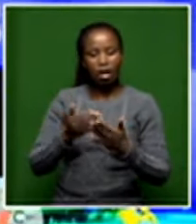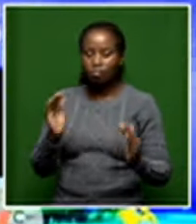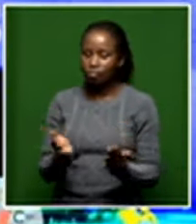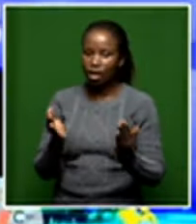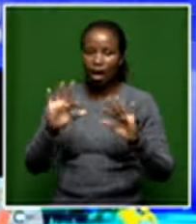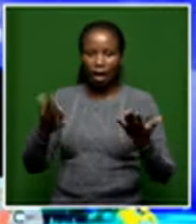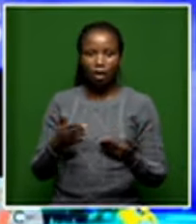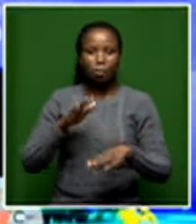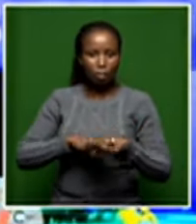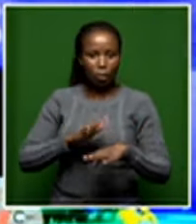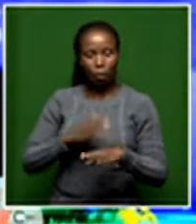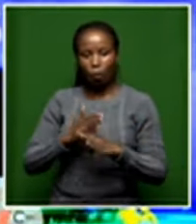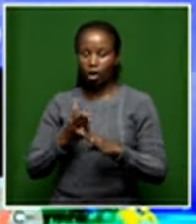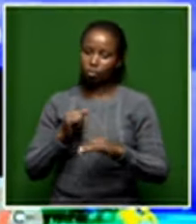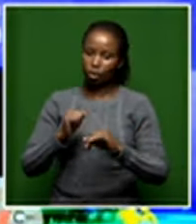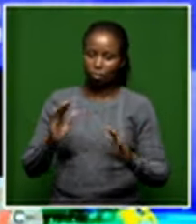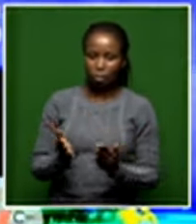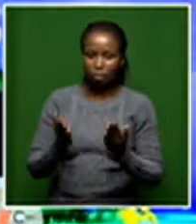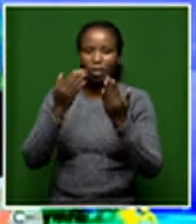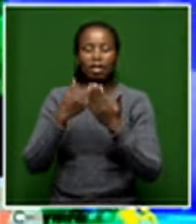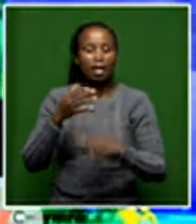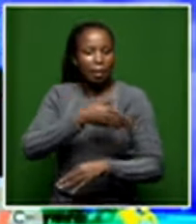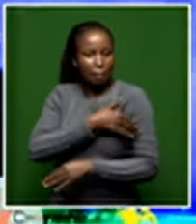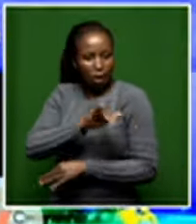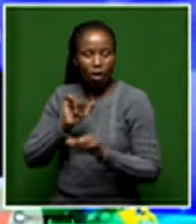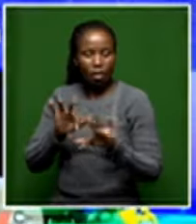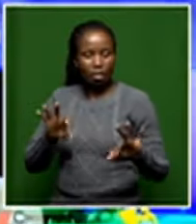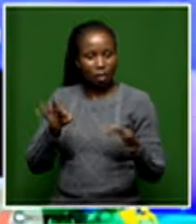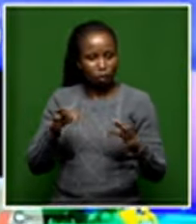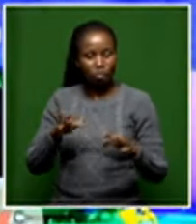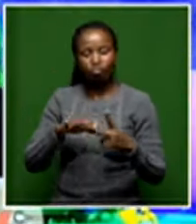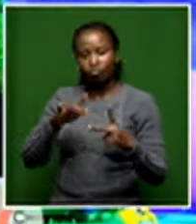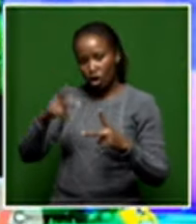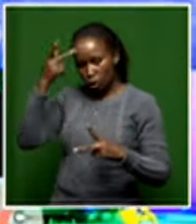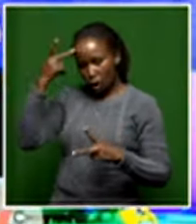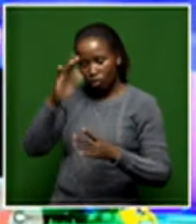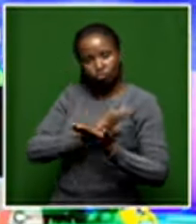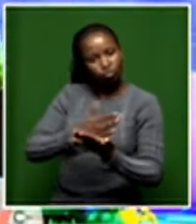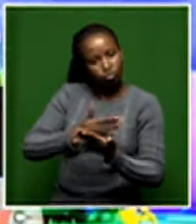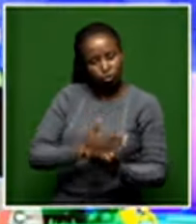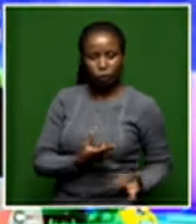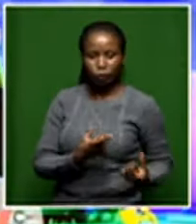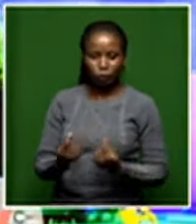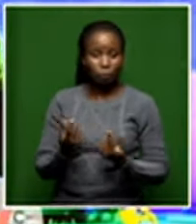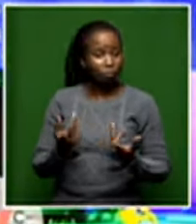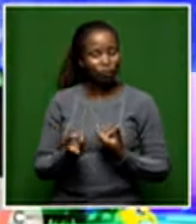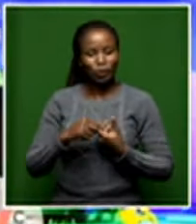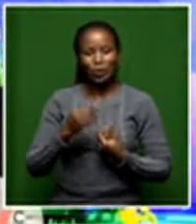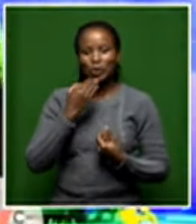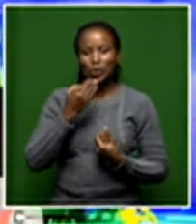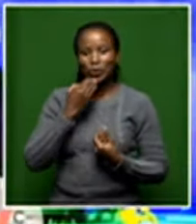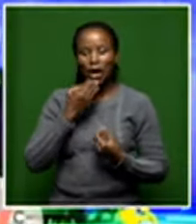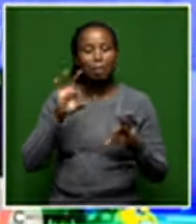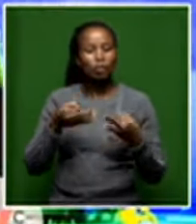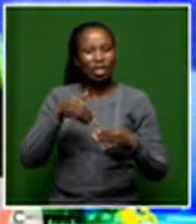works. This will be done through building programs to empower musicians with workable knowledge. For more on the project, we are joined by Music in